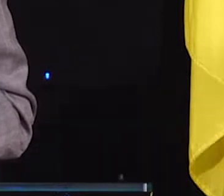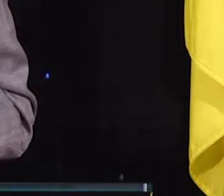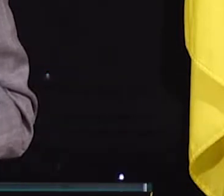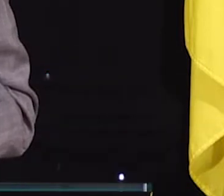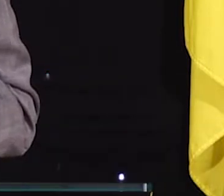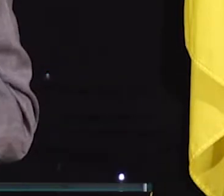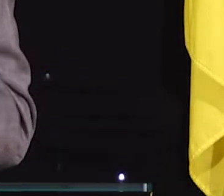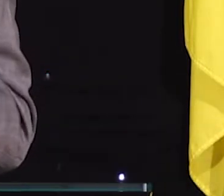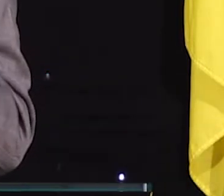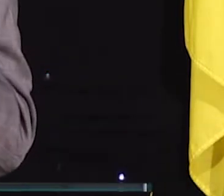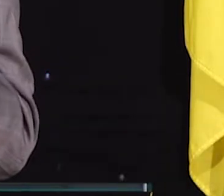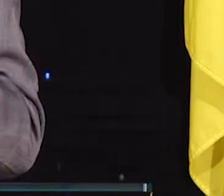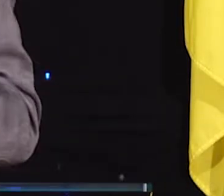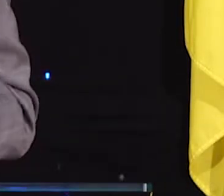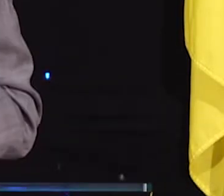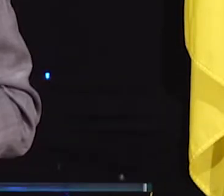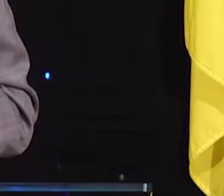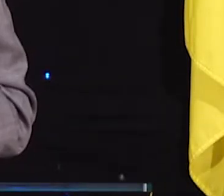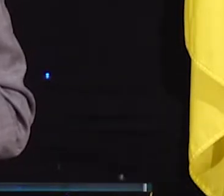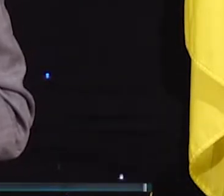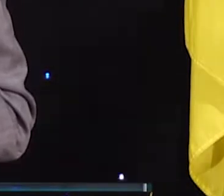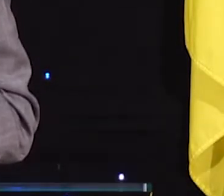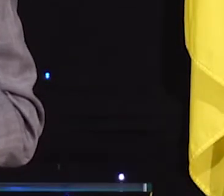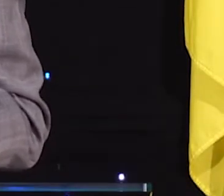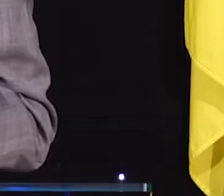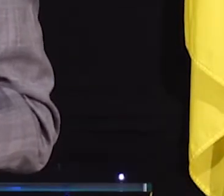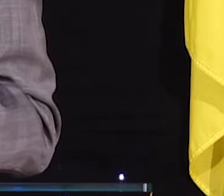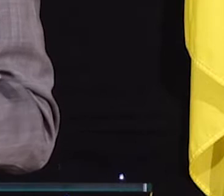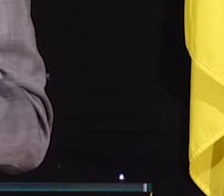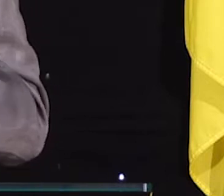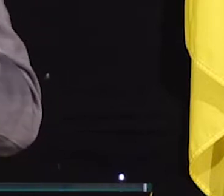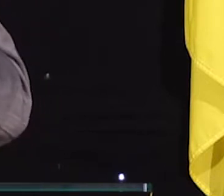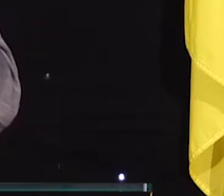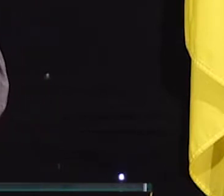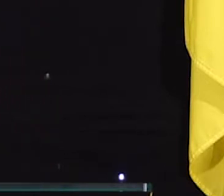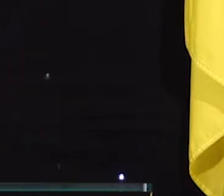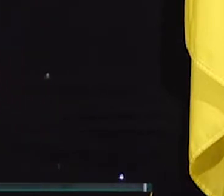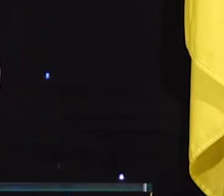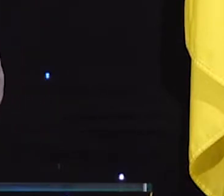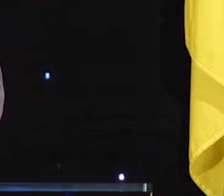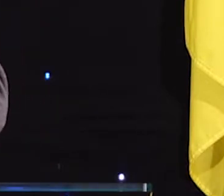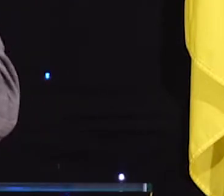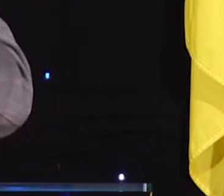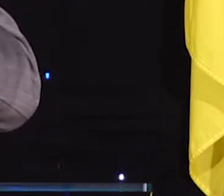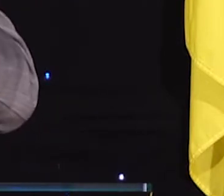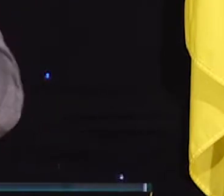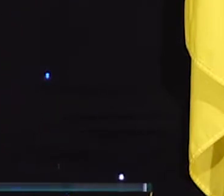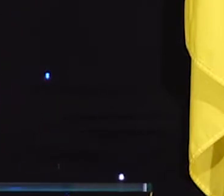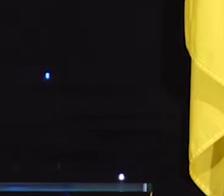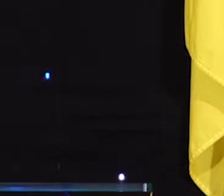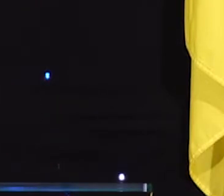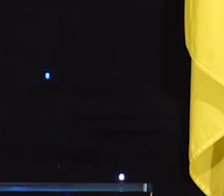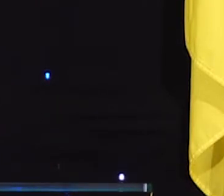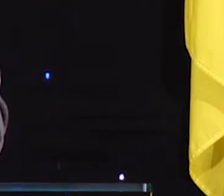for long after death. However, on a certain ceremonial